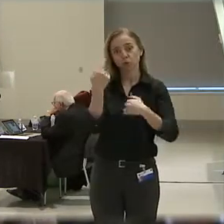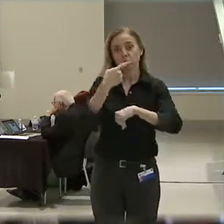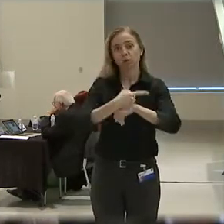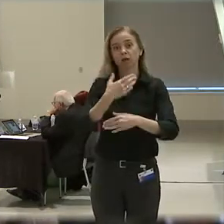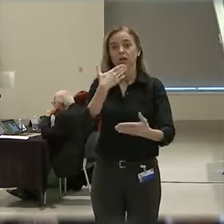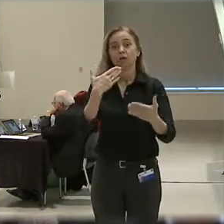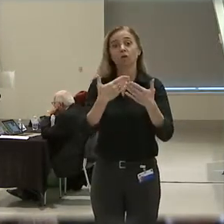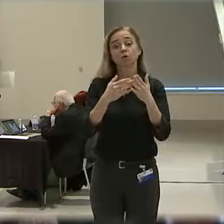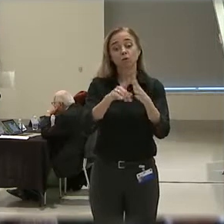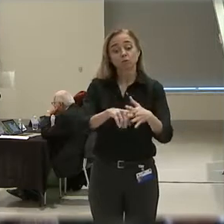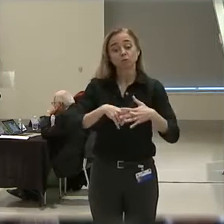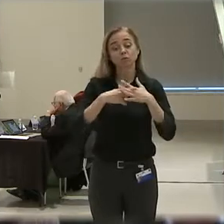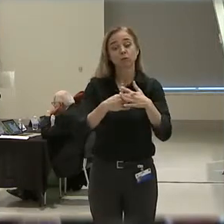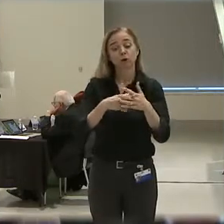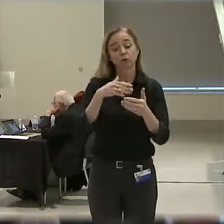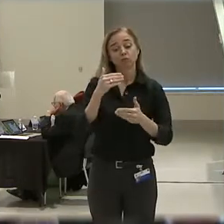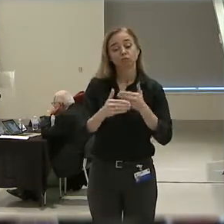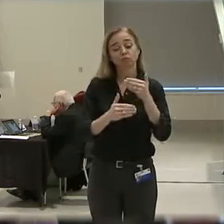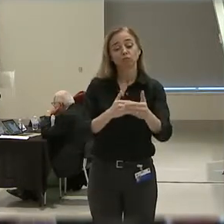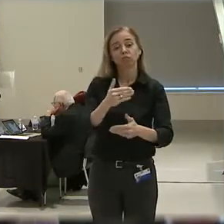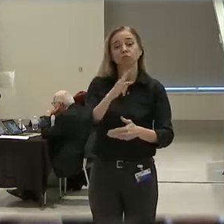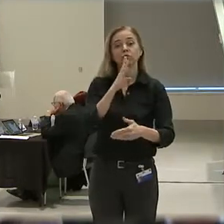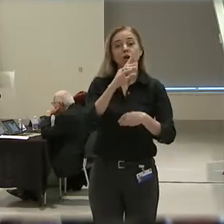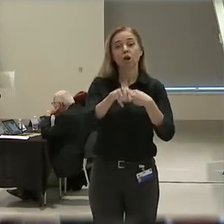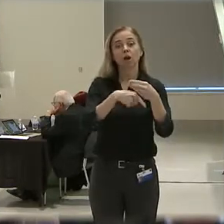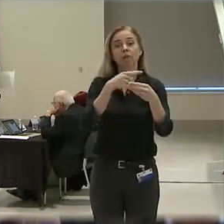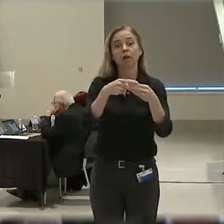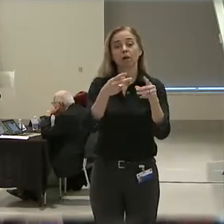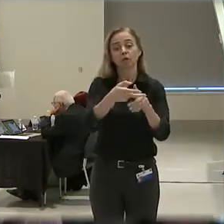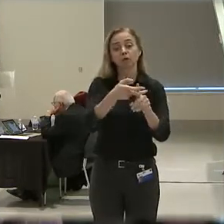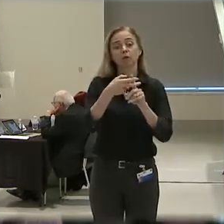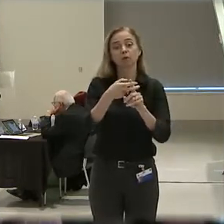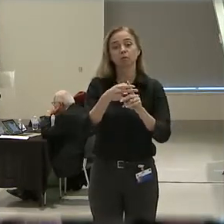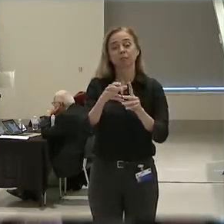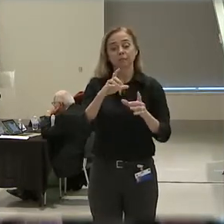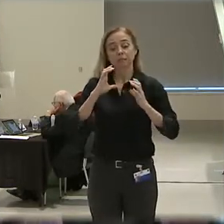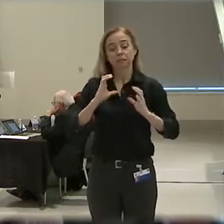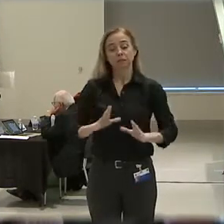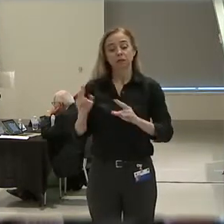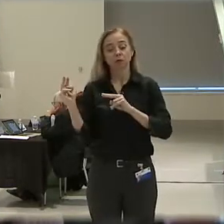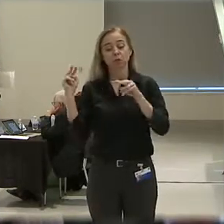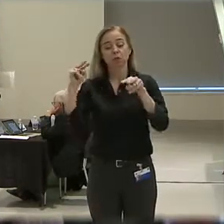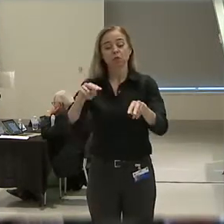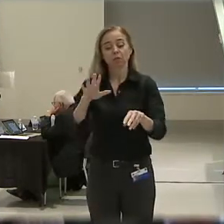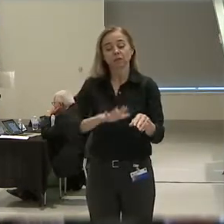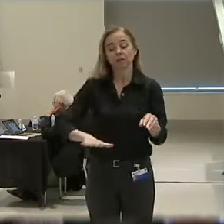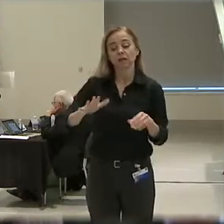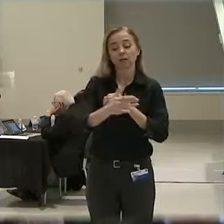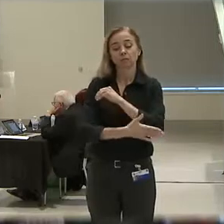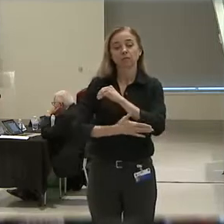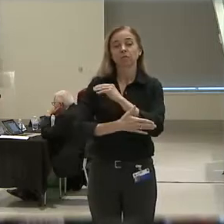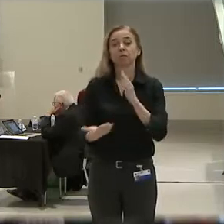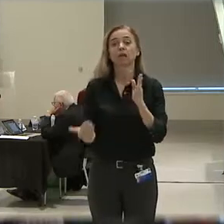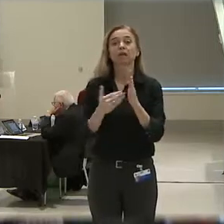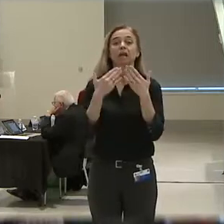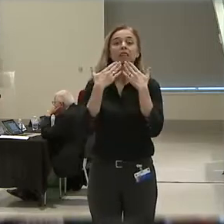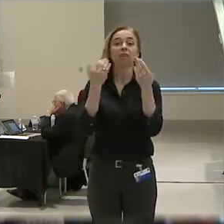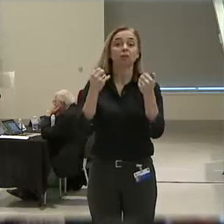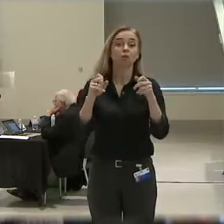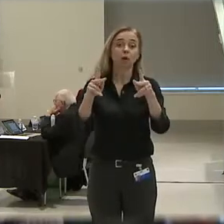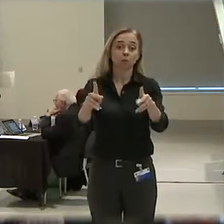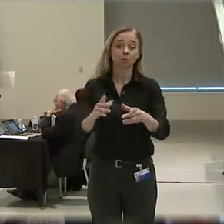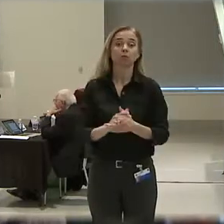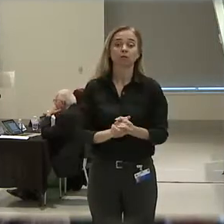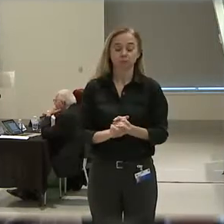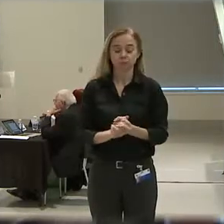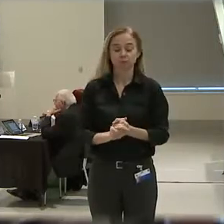good place to start when we talk about improving civilian oversight in this country. And I thank you again for the opportunity to address